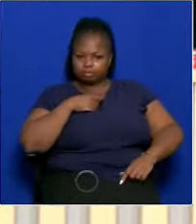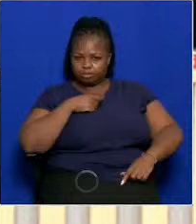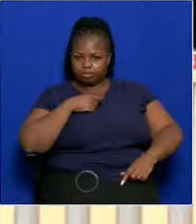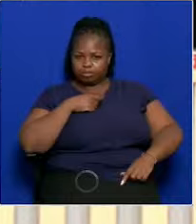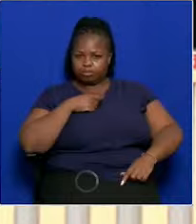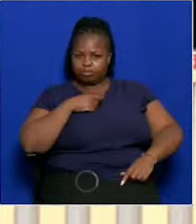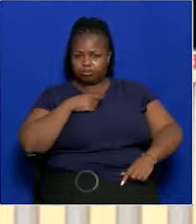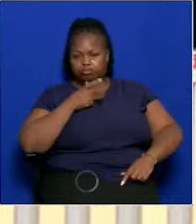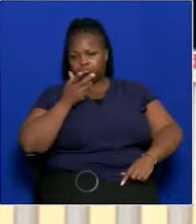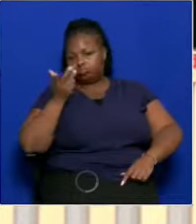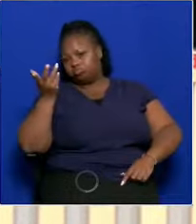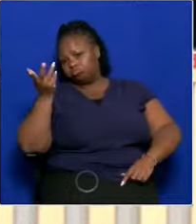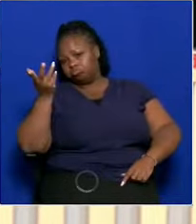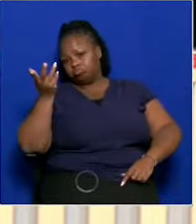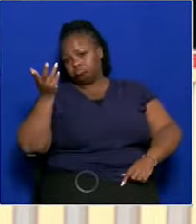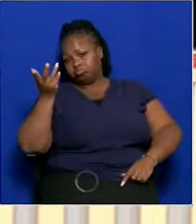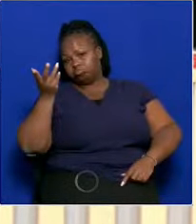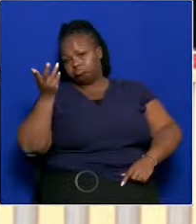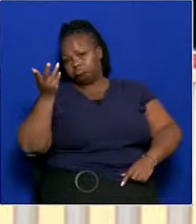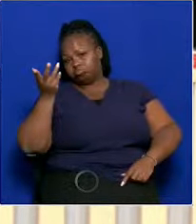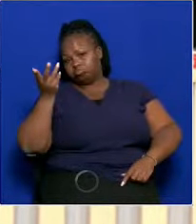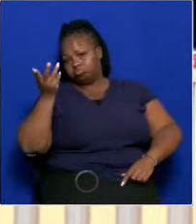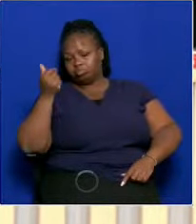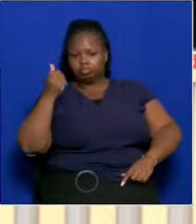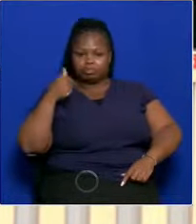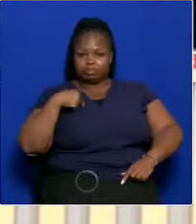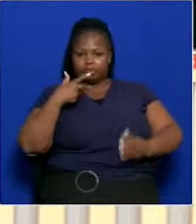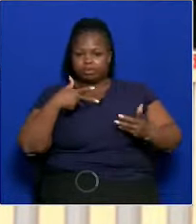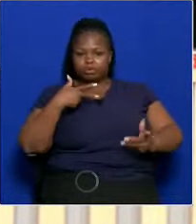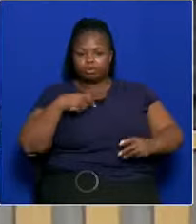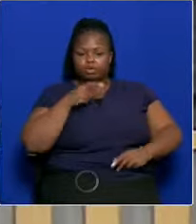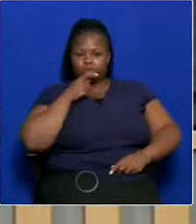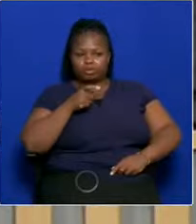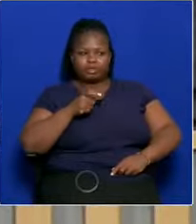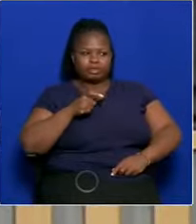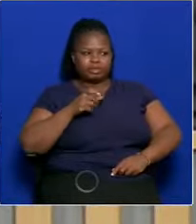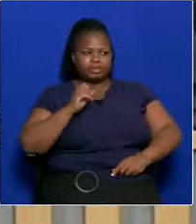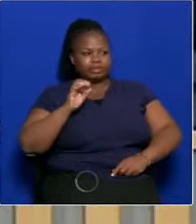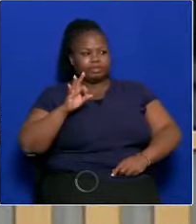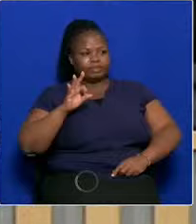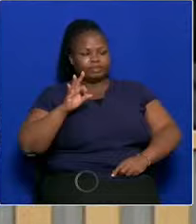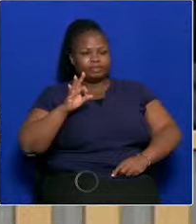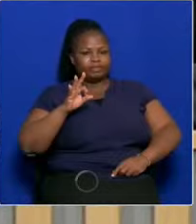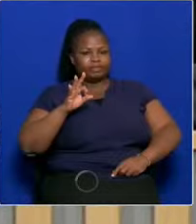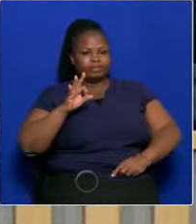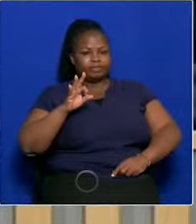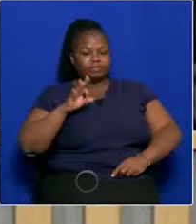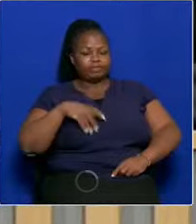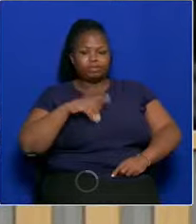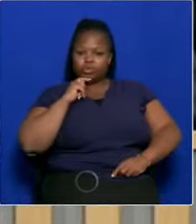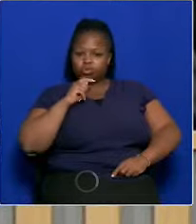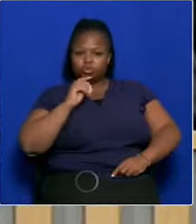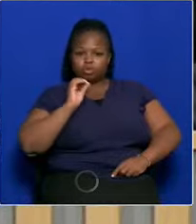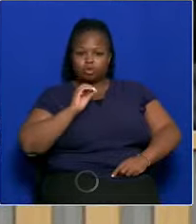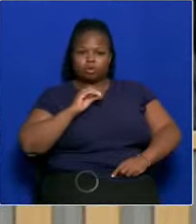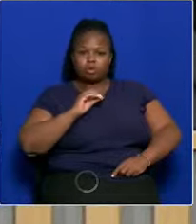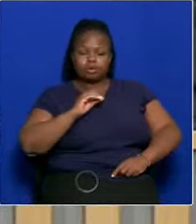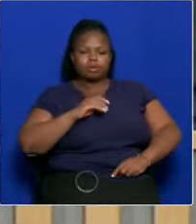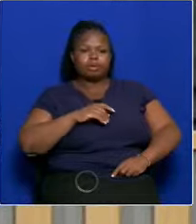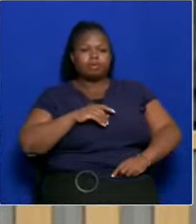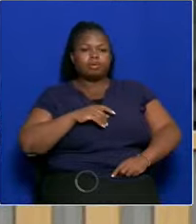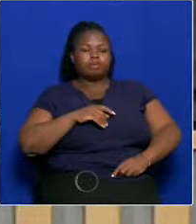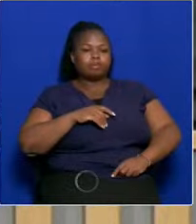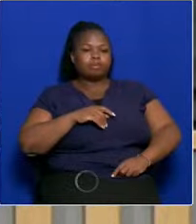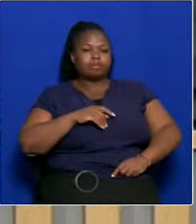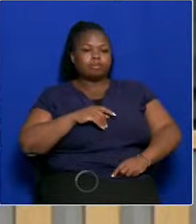can quibble with whether or not they existed. We've provided him with the schedule and